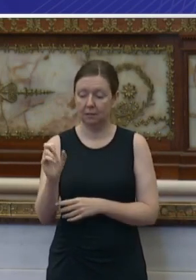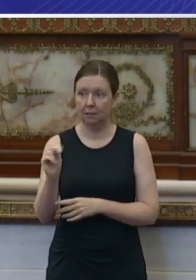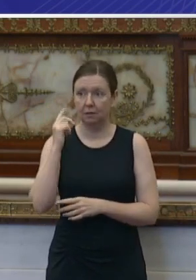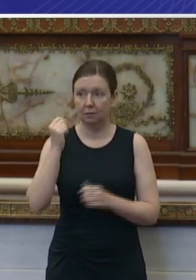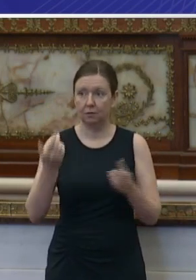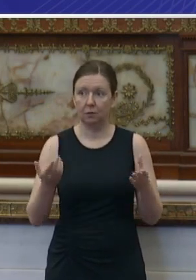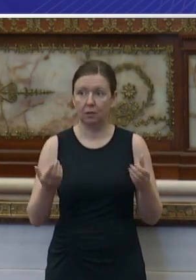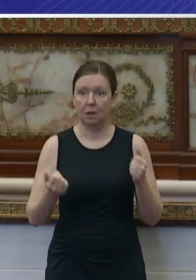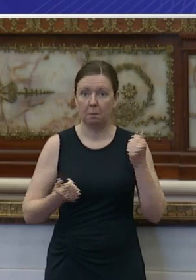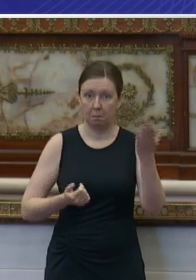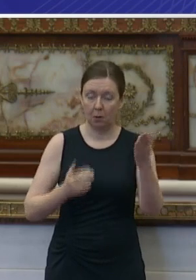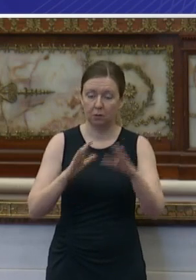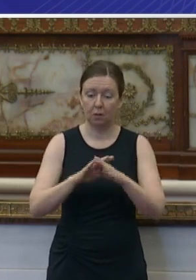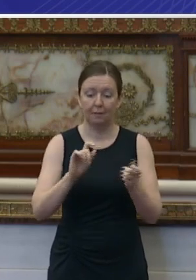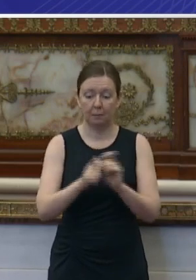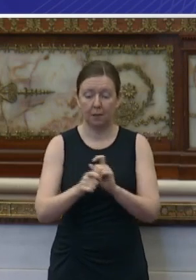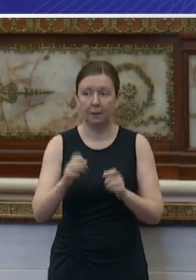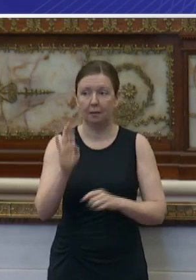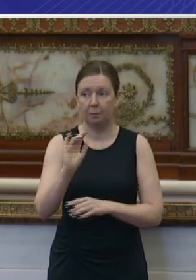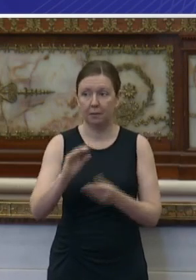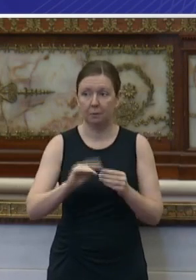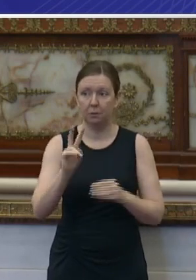motion on the amendment of Bill number